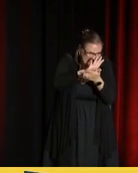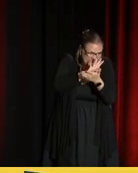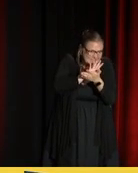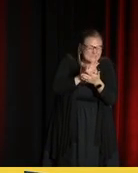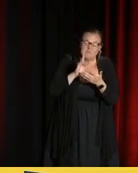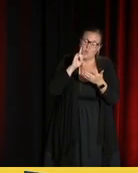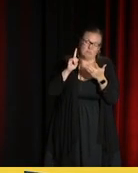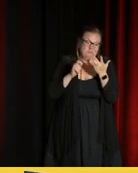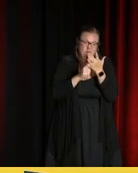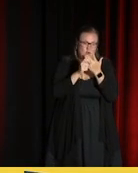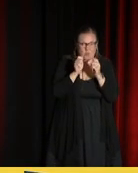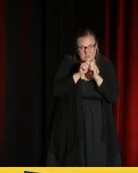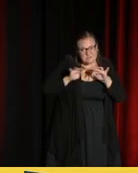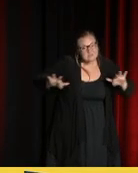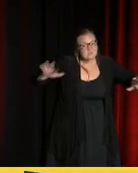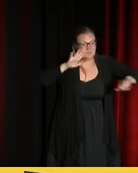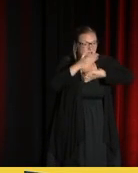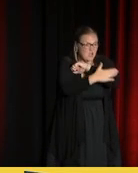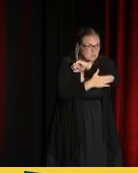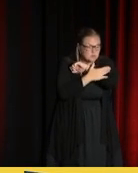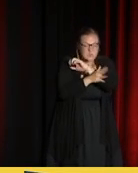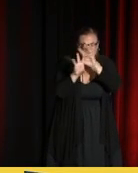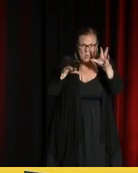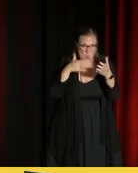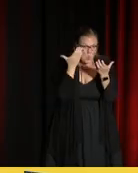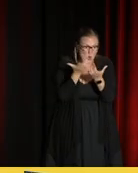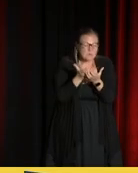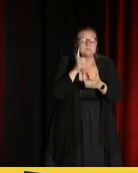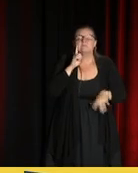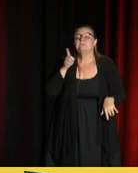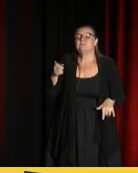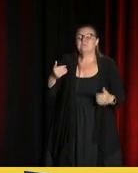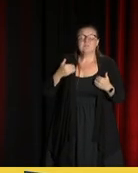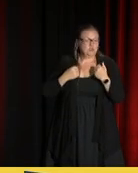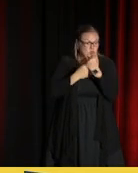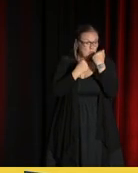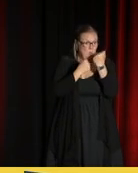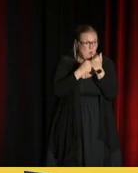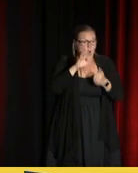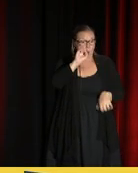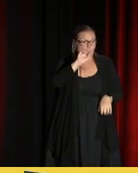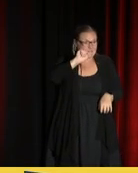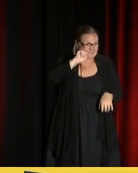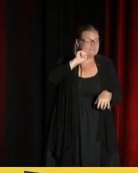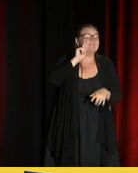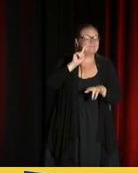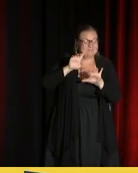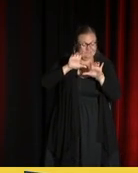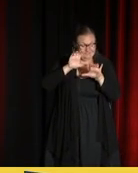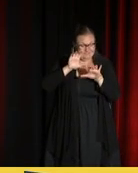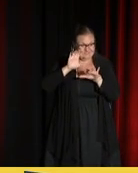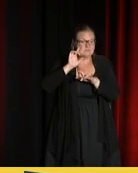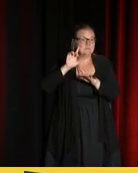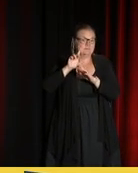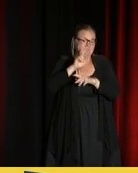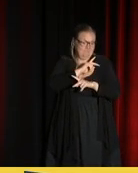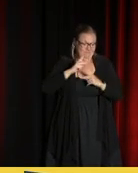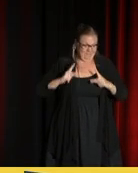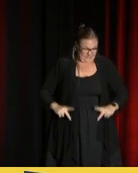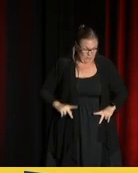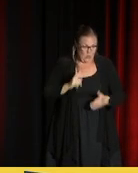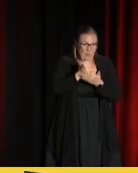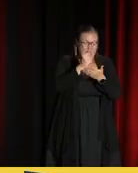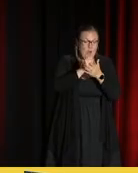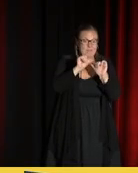the country, around the world. It's supported by the American Occupational Therapy Association, the American Physical